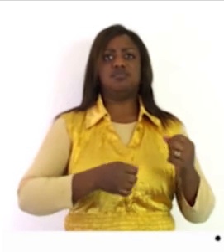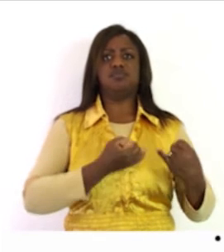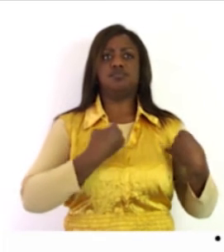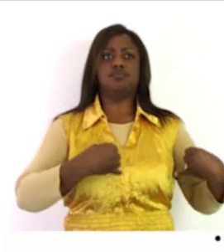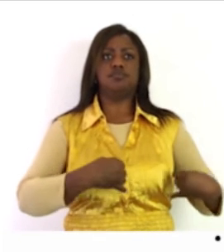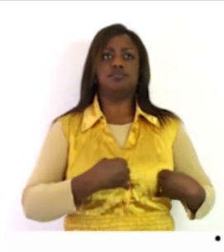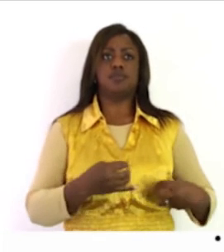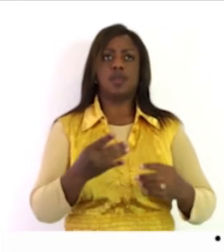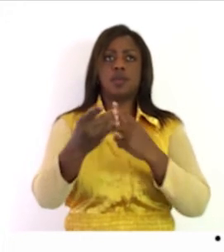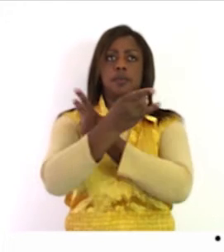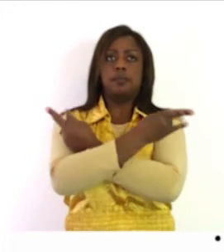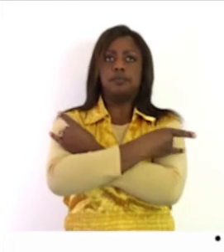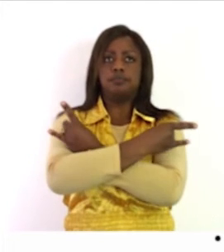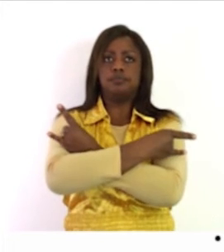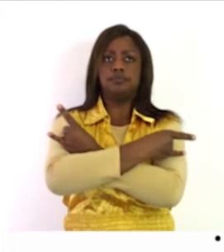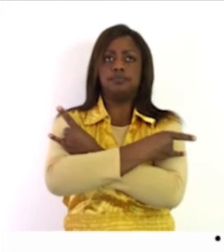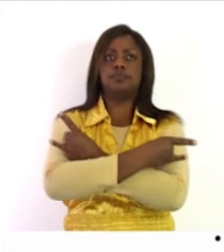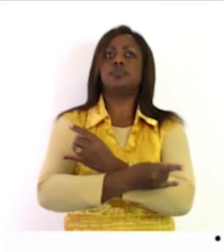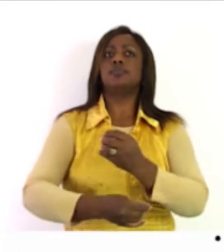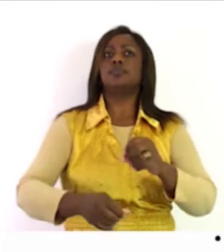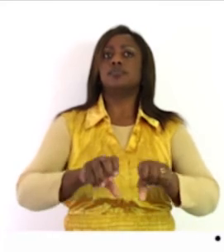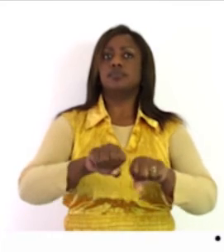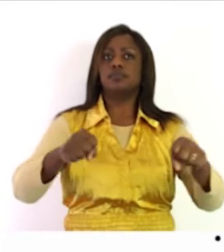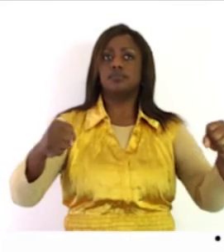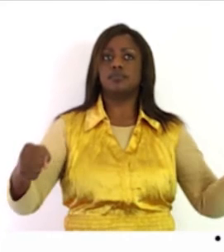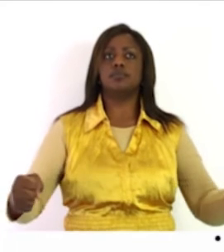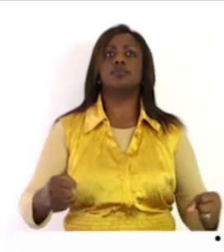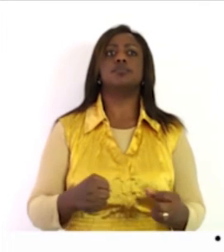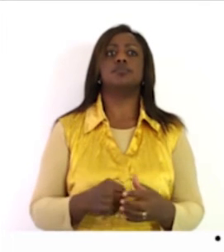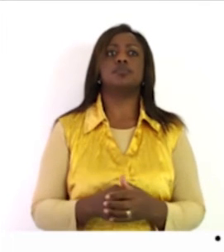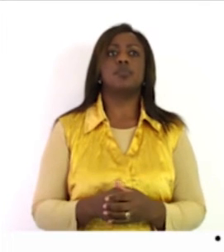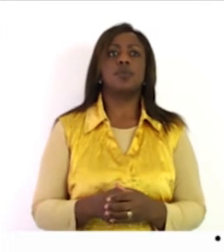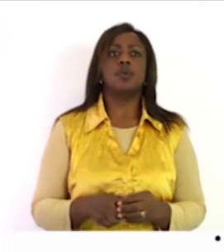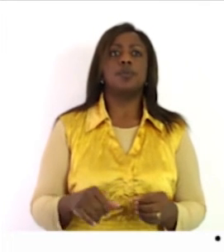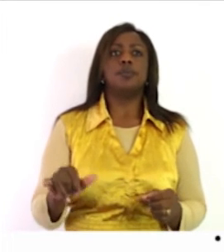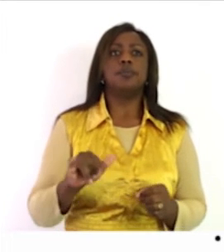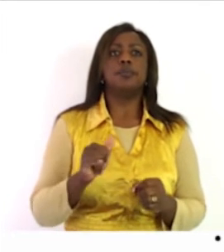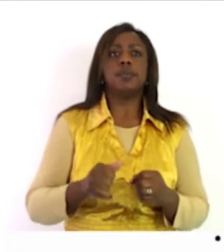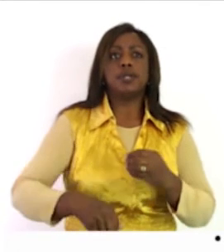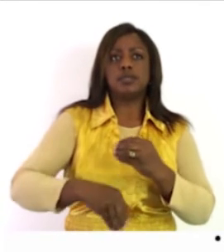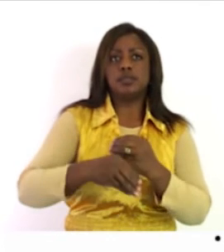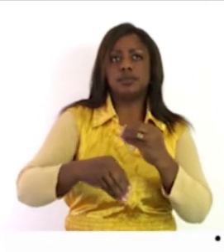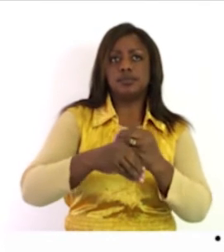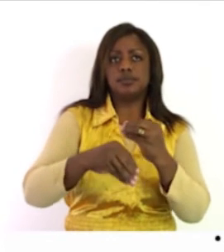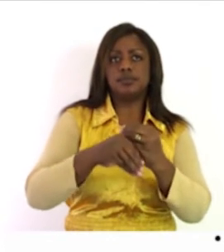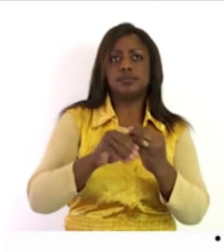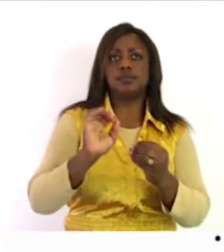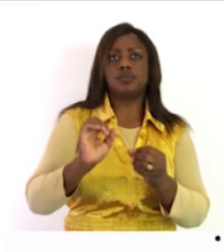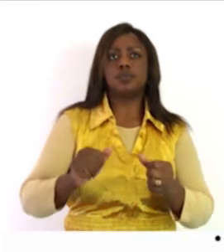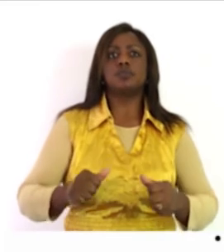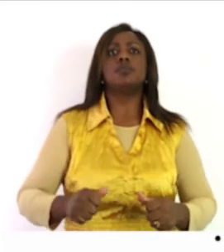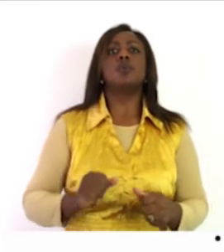and support system. You will discuss practices which contribute to your own fitness based on your